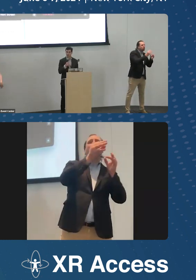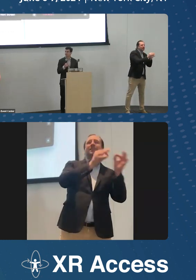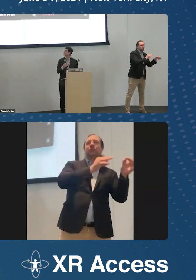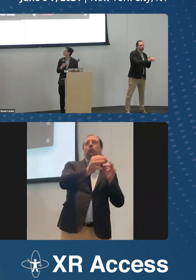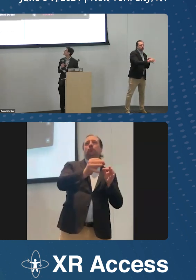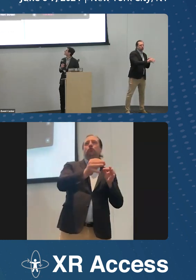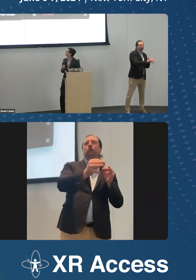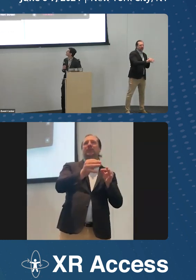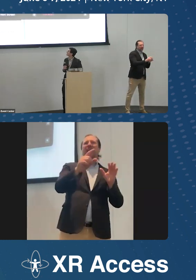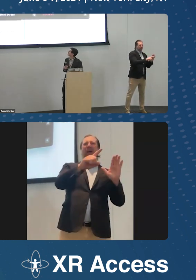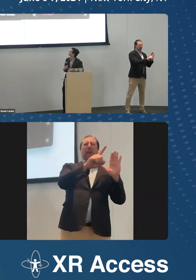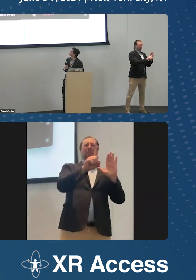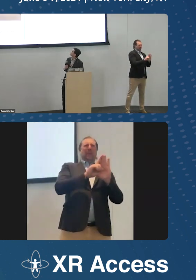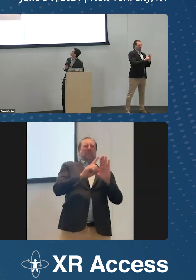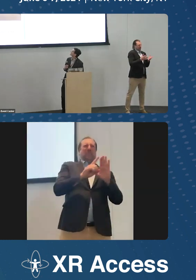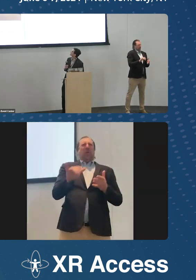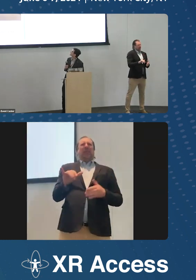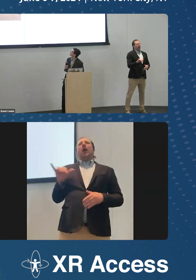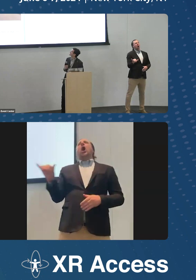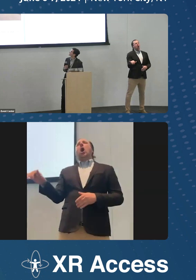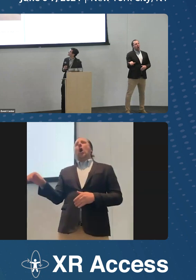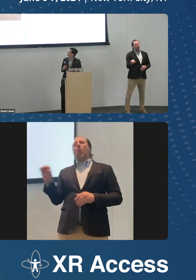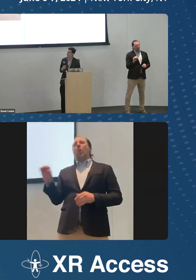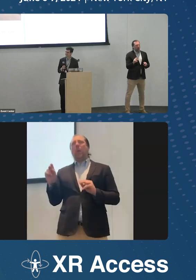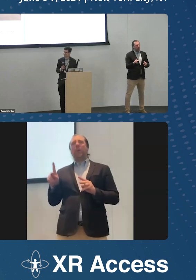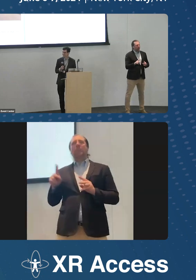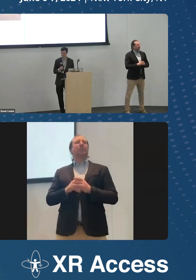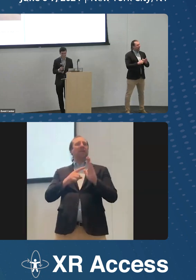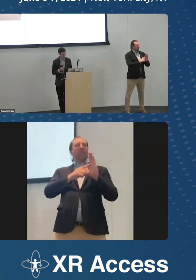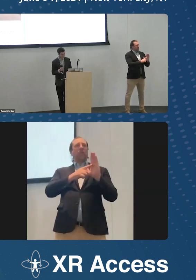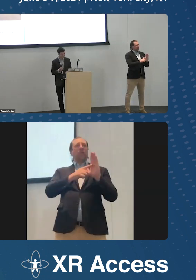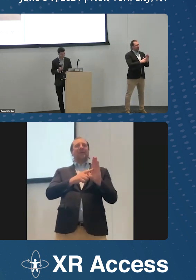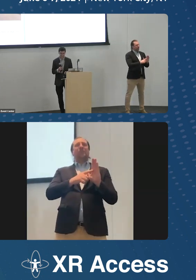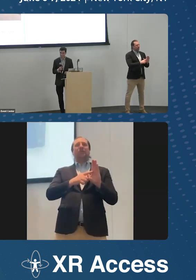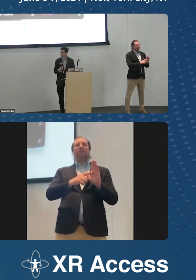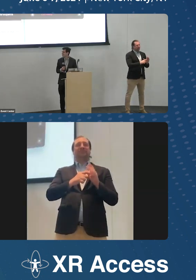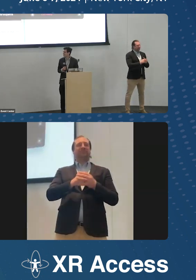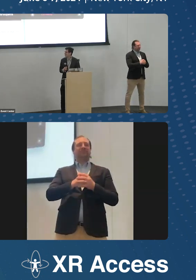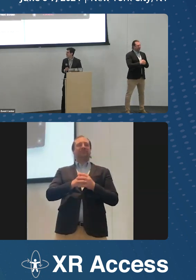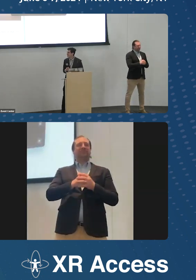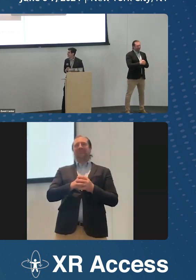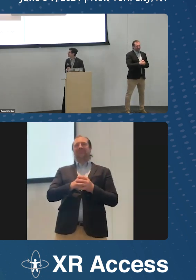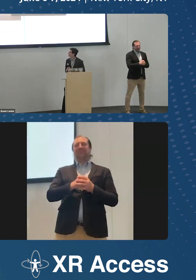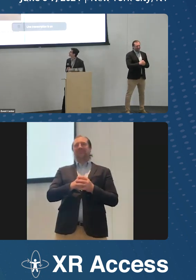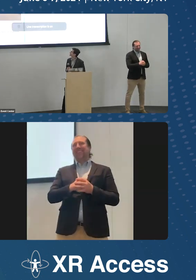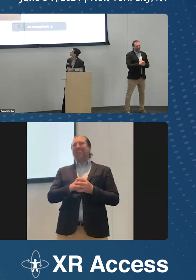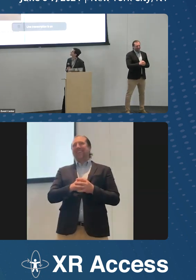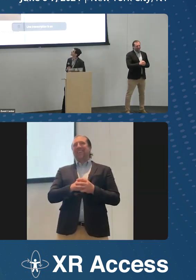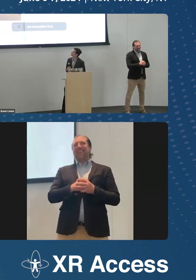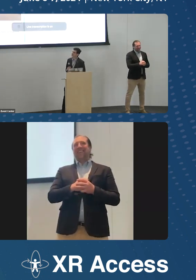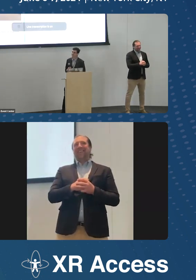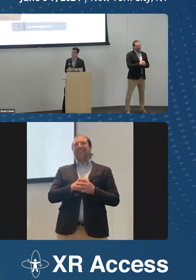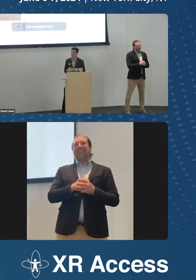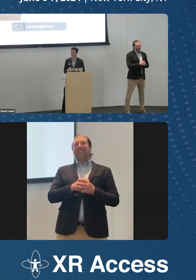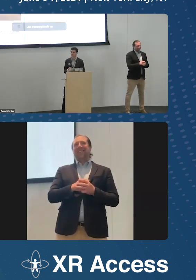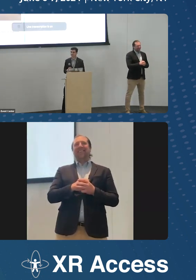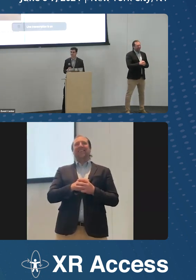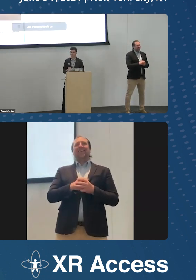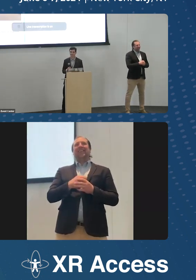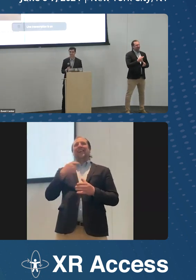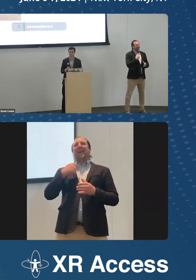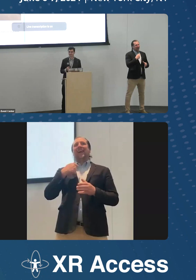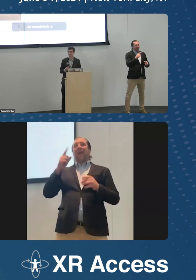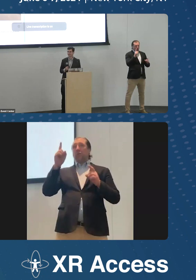the beeping is. Okay. So for example, let's say that I took a picture of some completely random, totally not